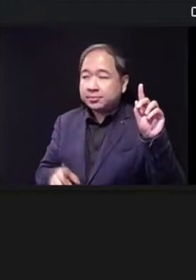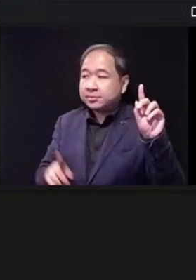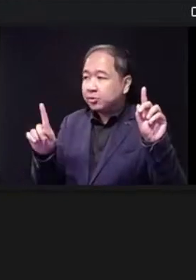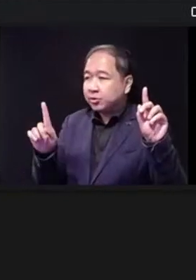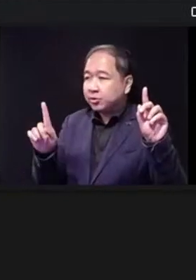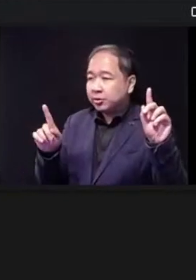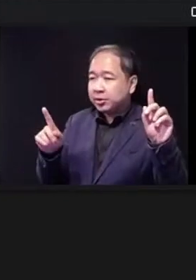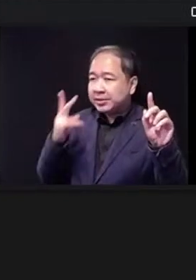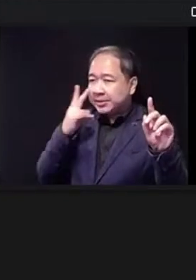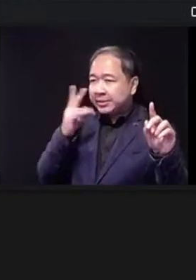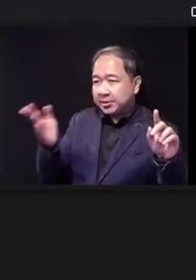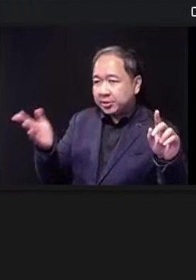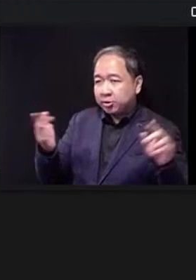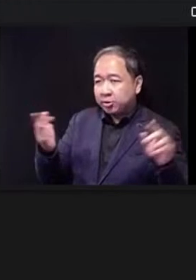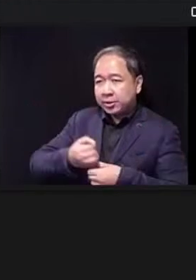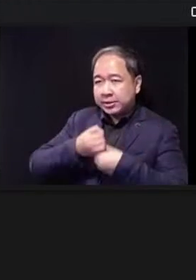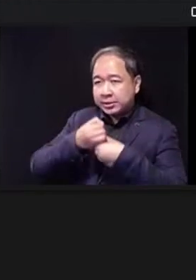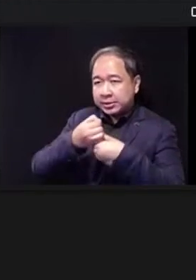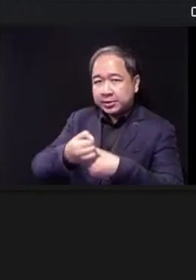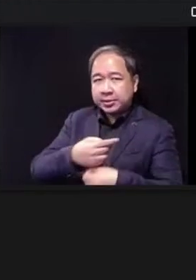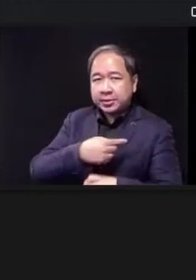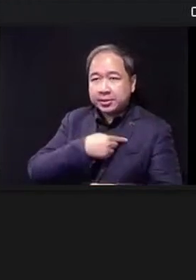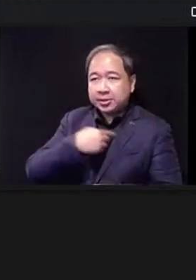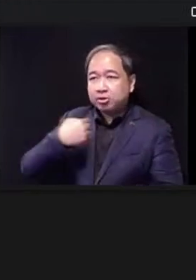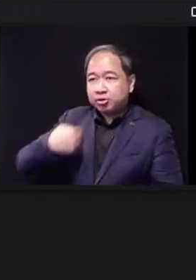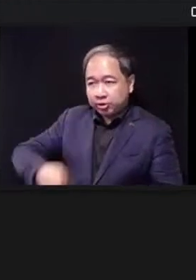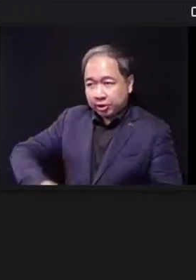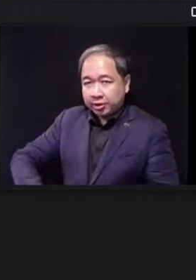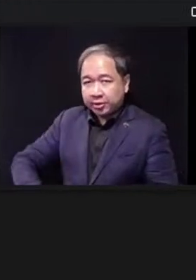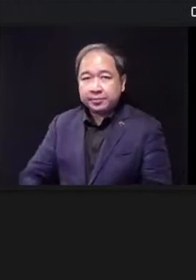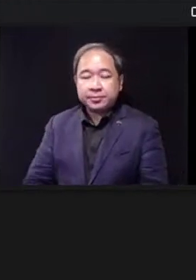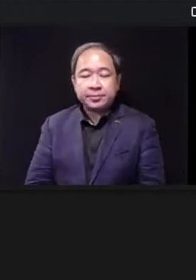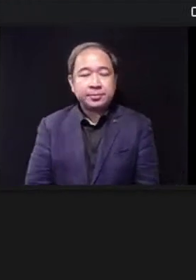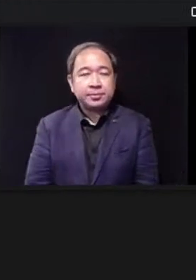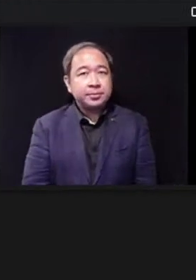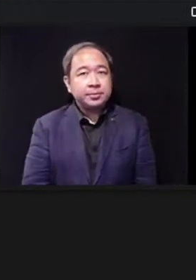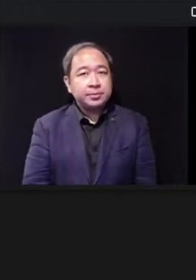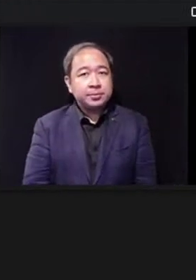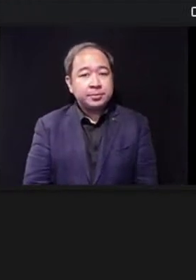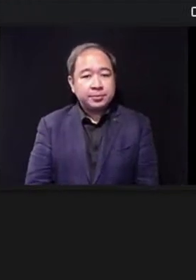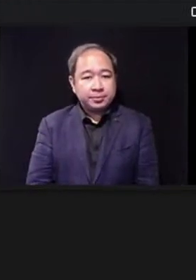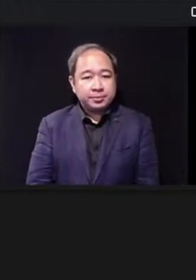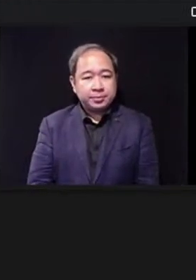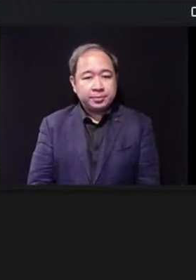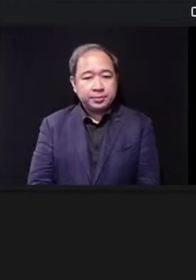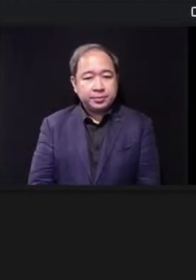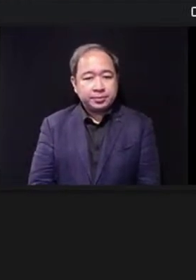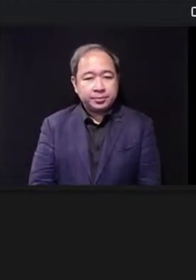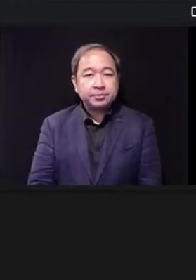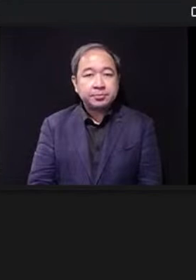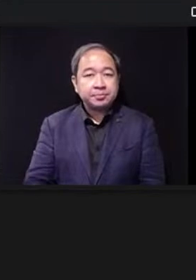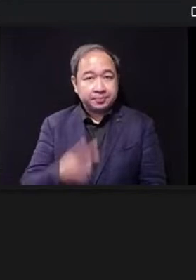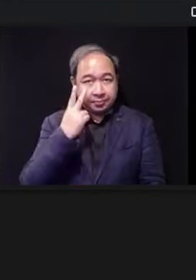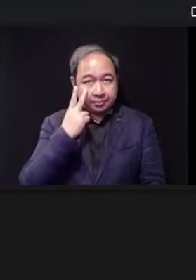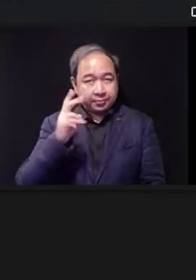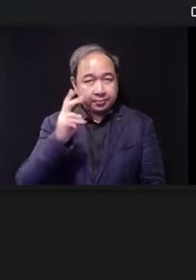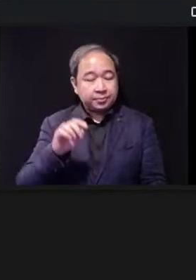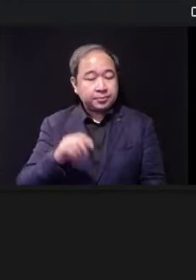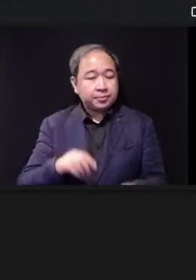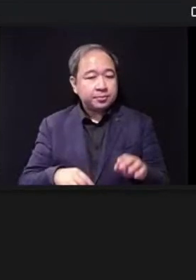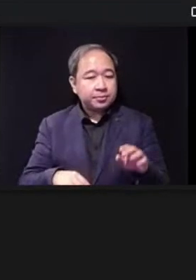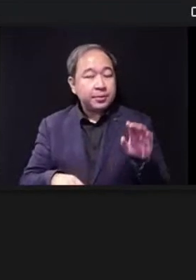sorry. Distinguished delegate from China. At the part other events under